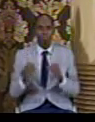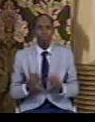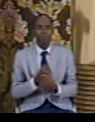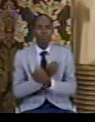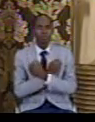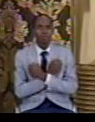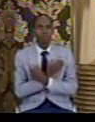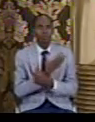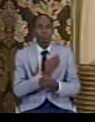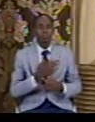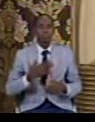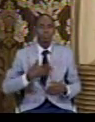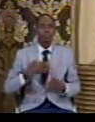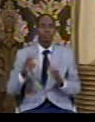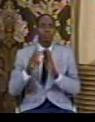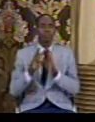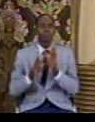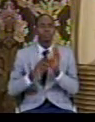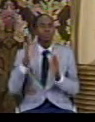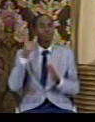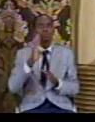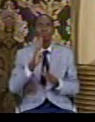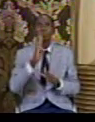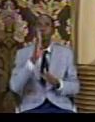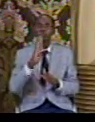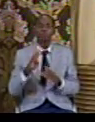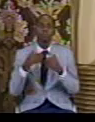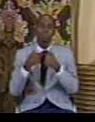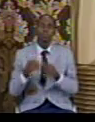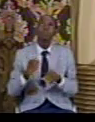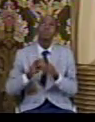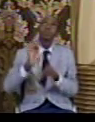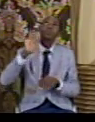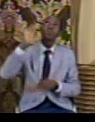and my will be lost in thy